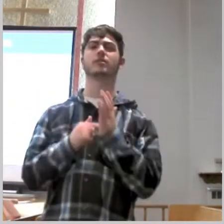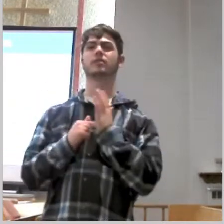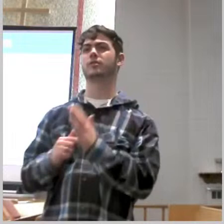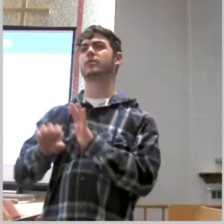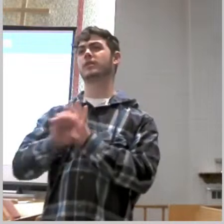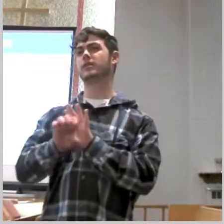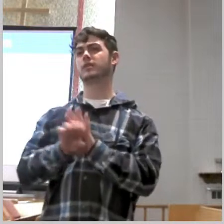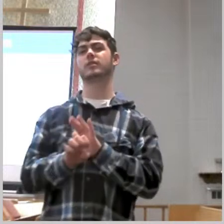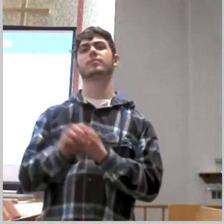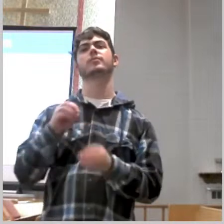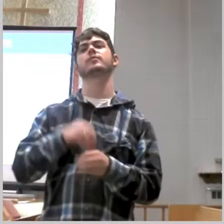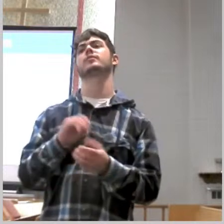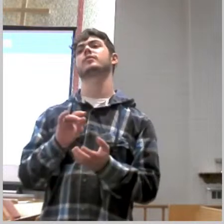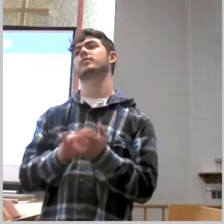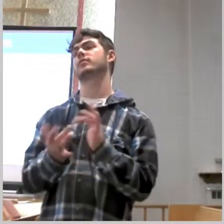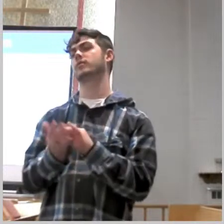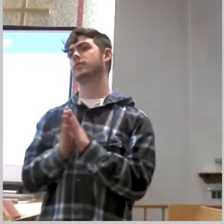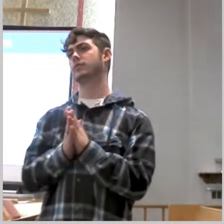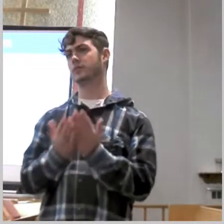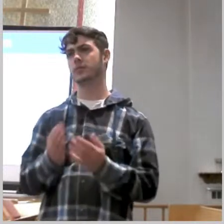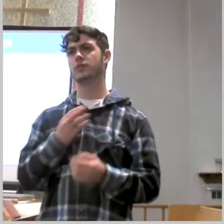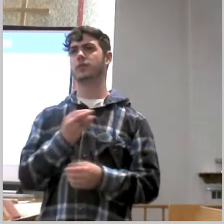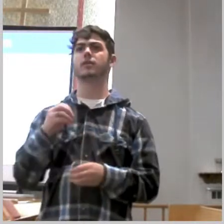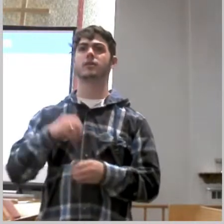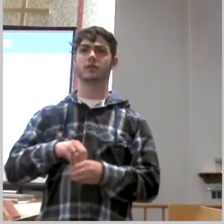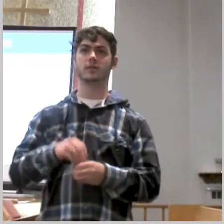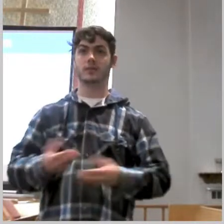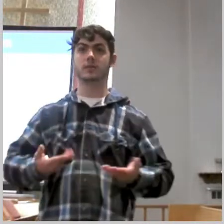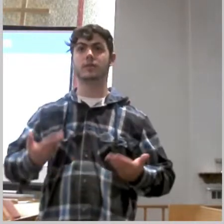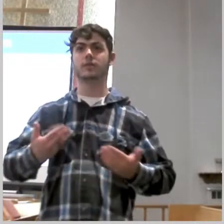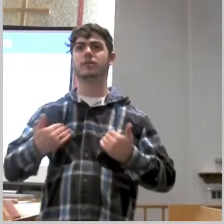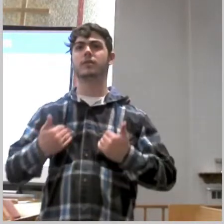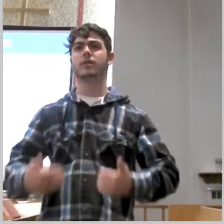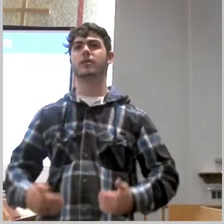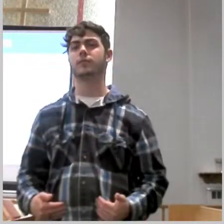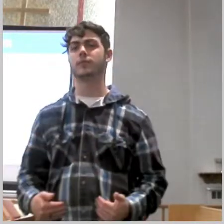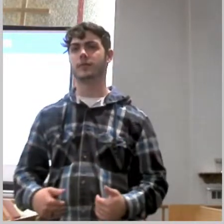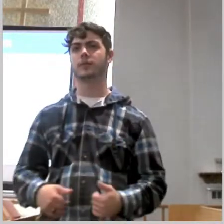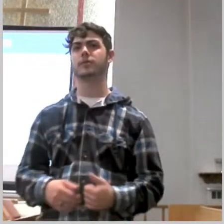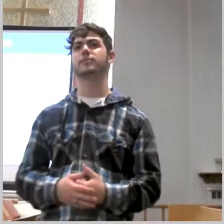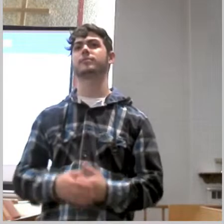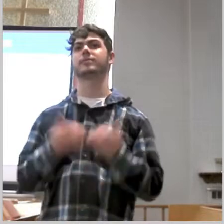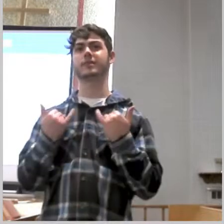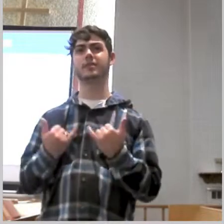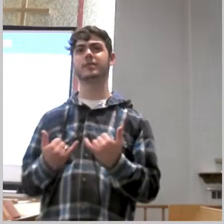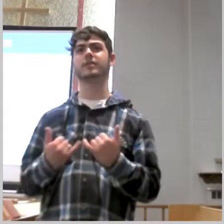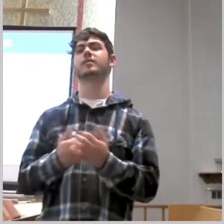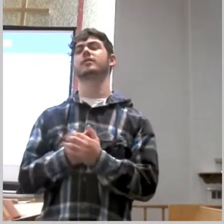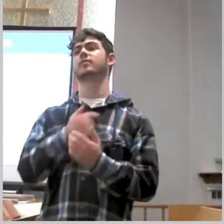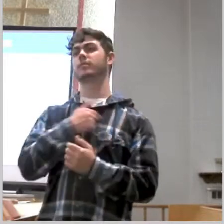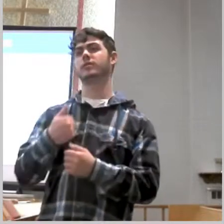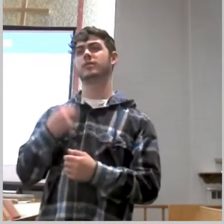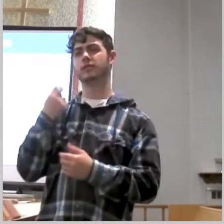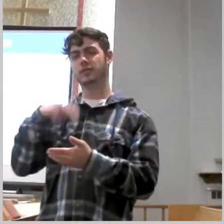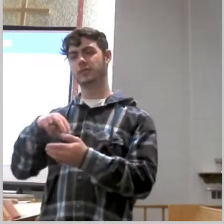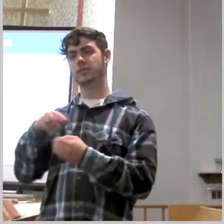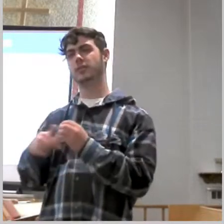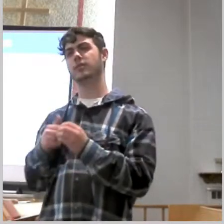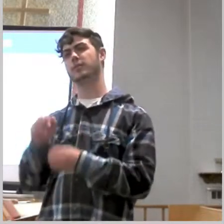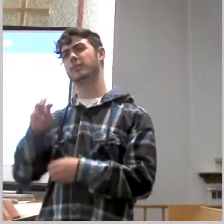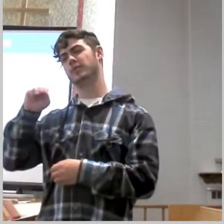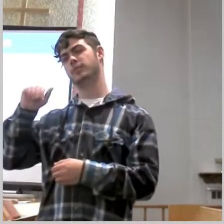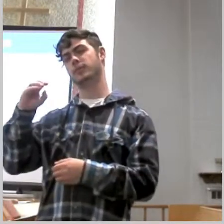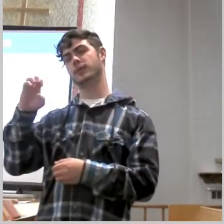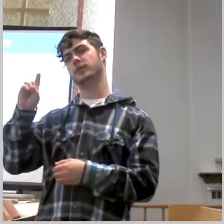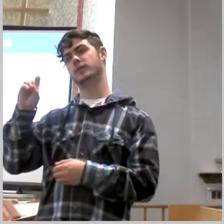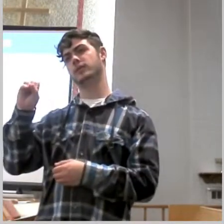that we have in the body, that we have in your word, Father. Even today, just looking at the Macedonian church and even the